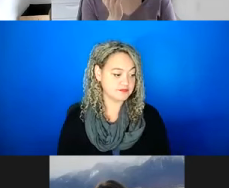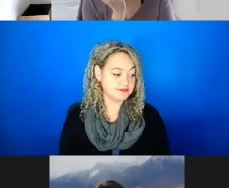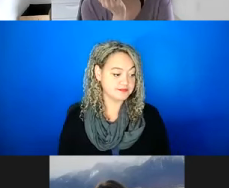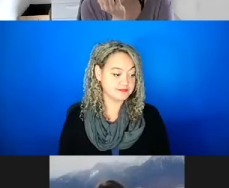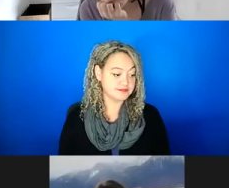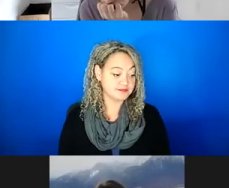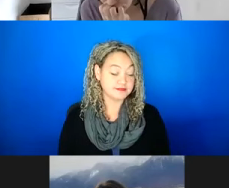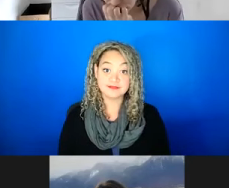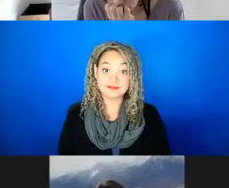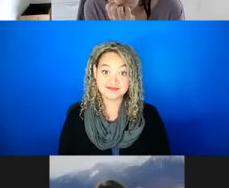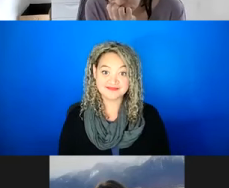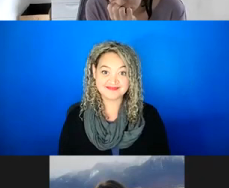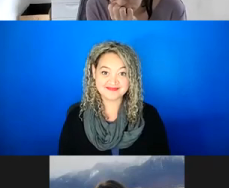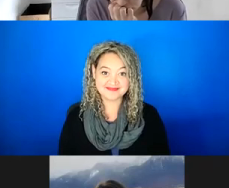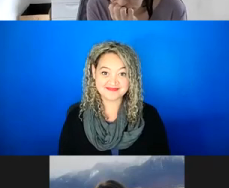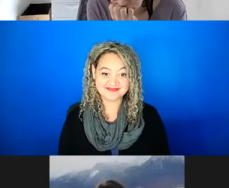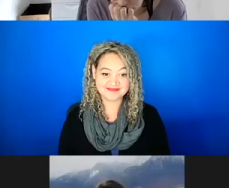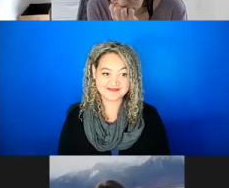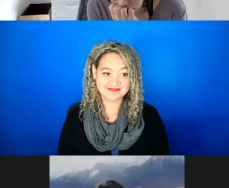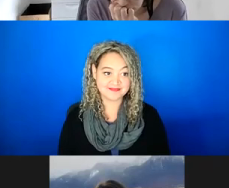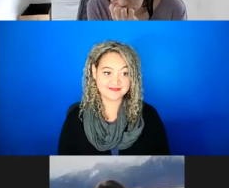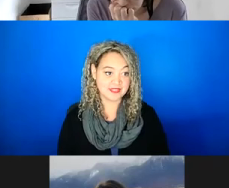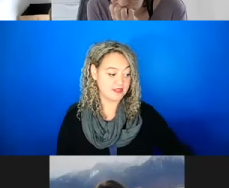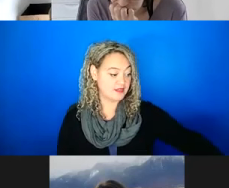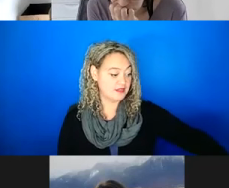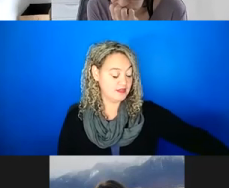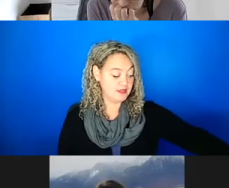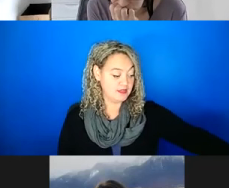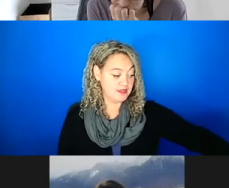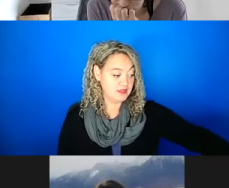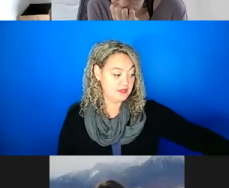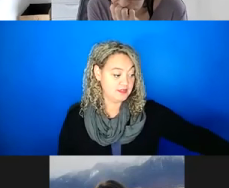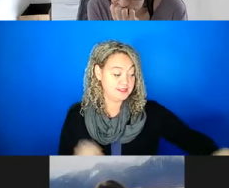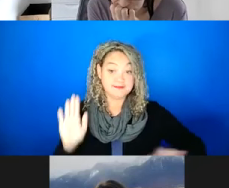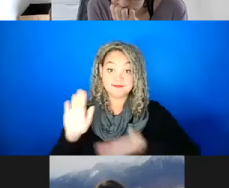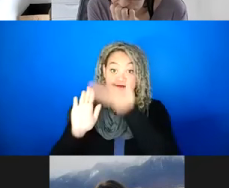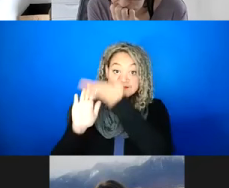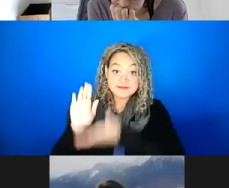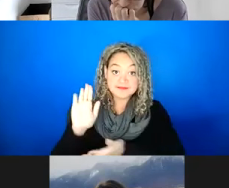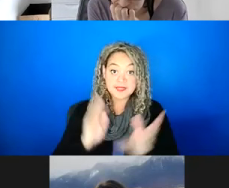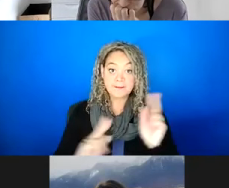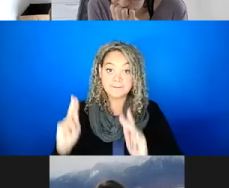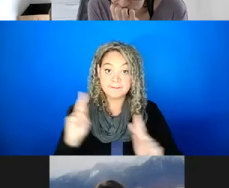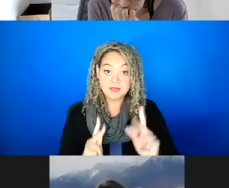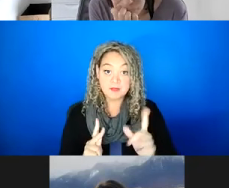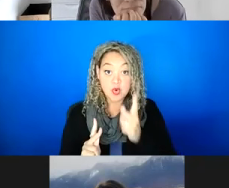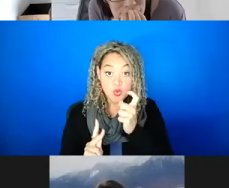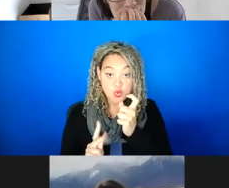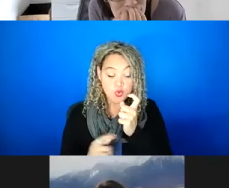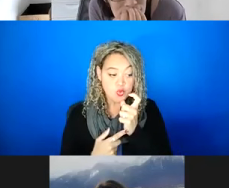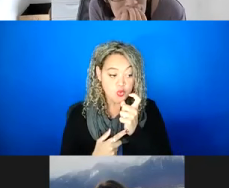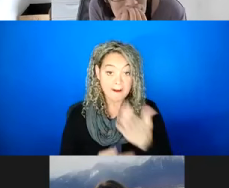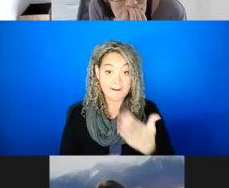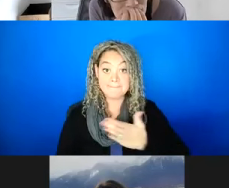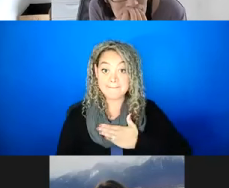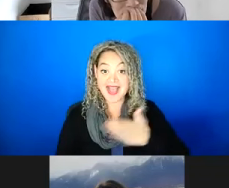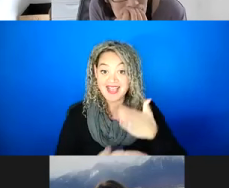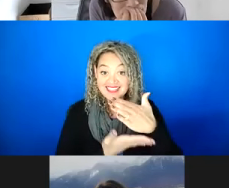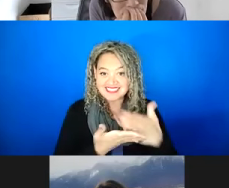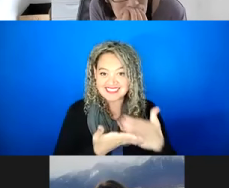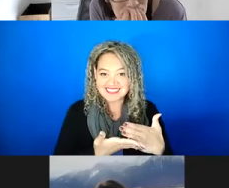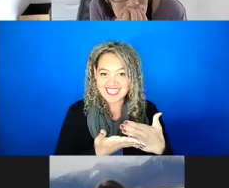who you just saw. Here's just a list of the people who were in my section, it's